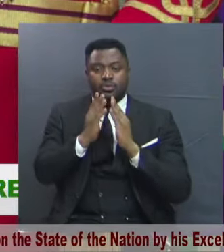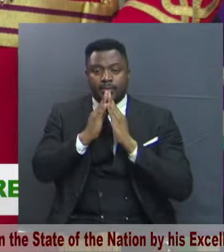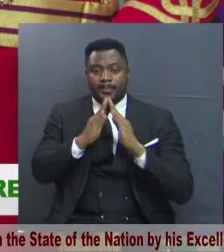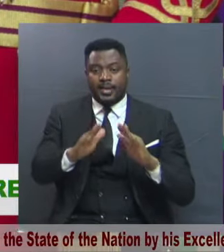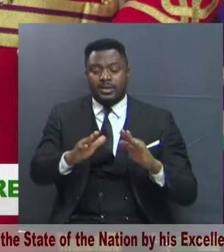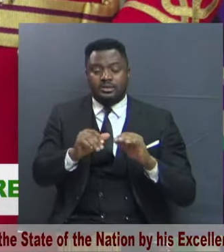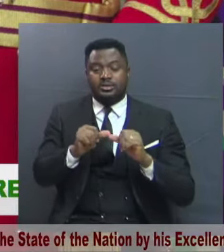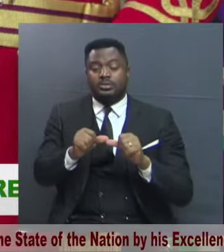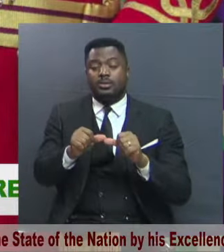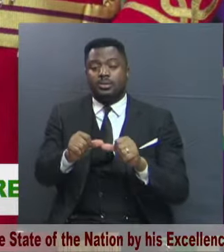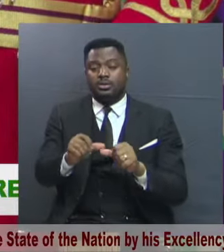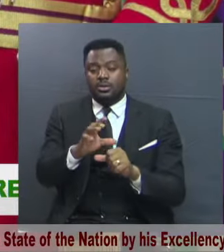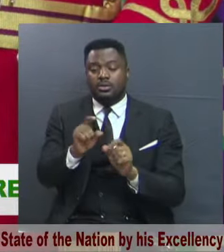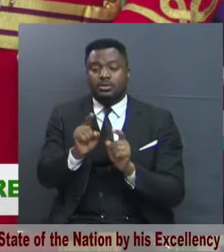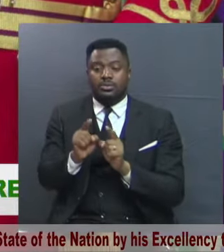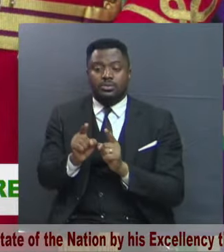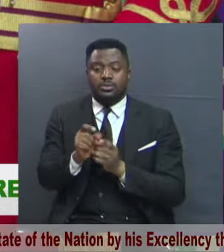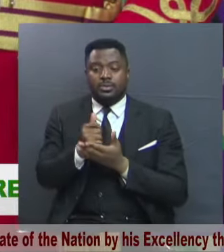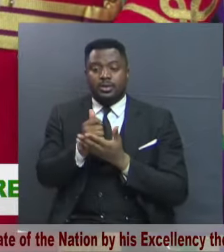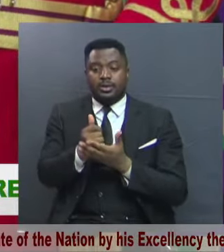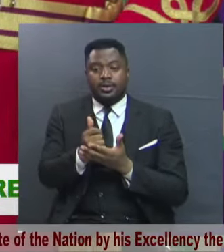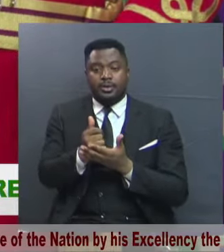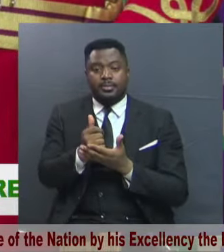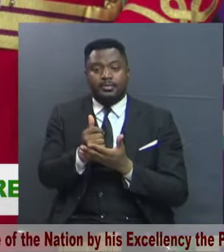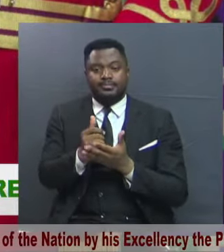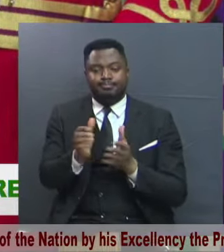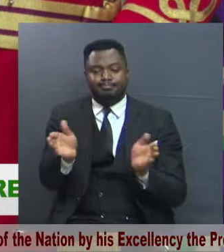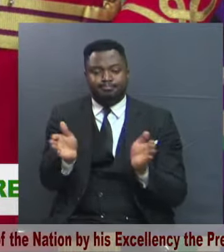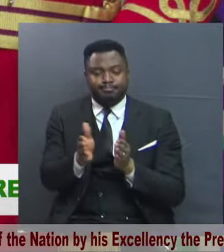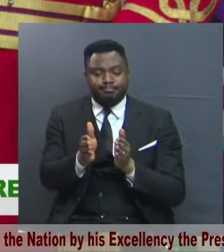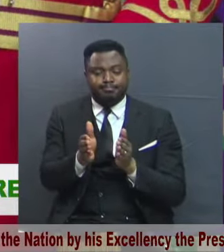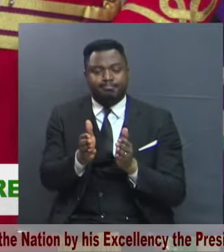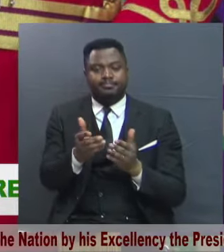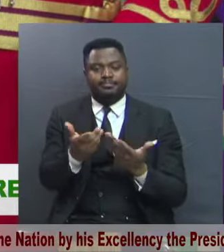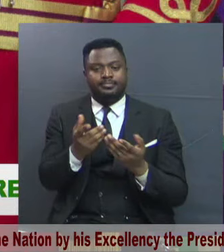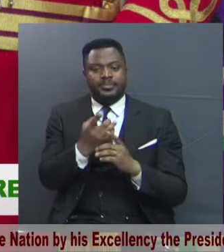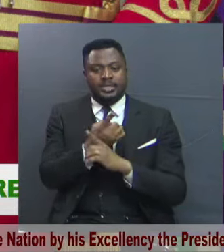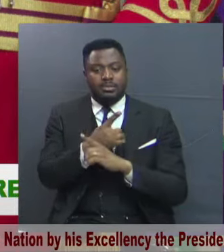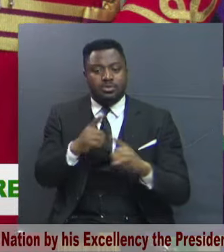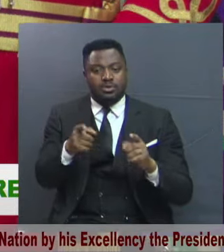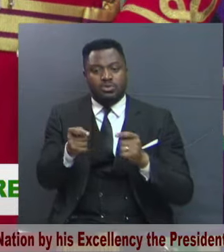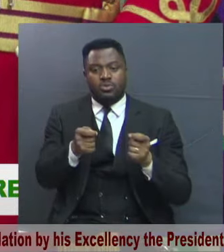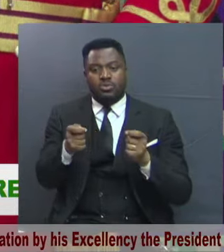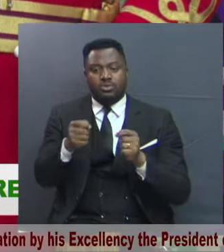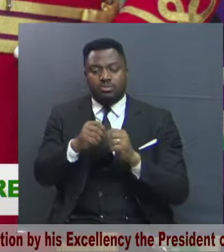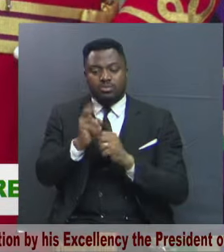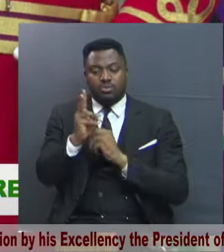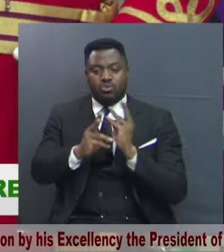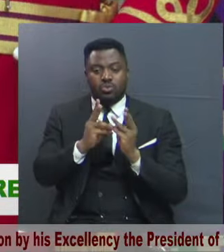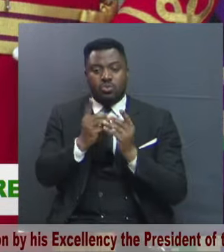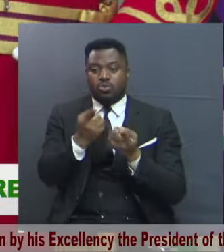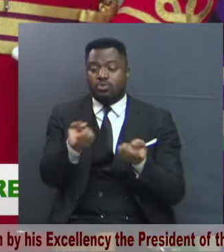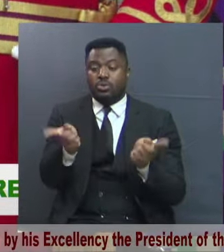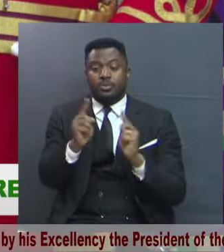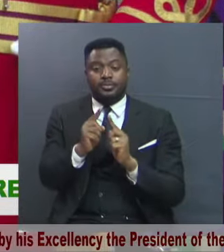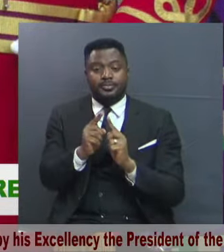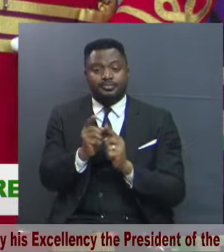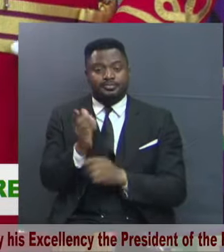stability and thereby help consolidate Democratic rule around the world